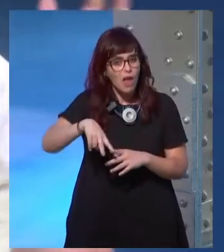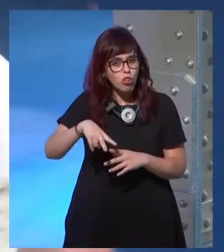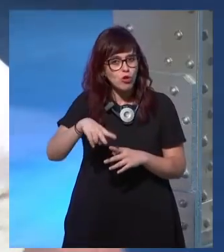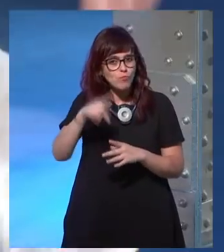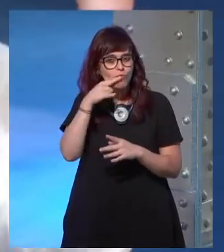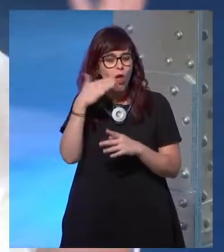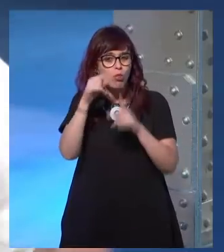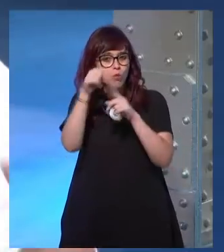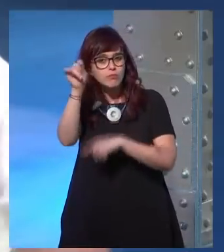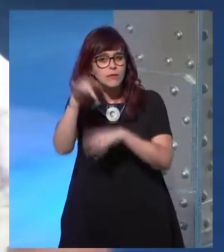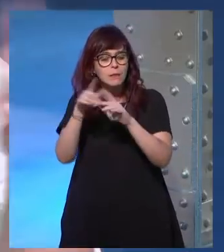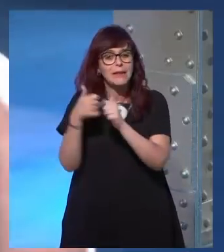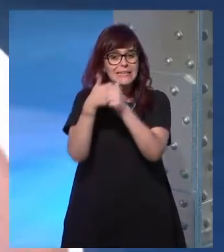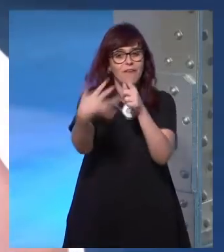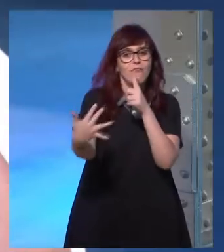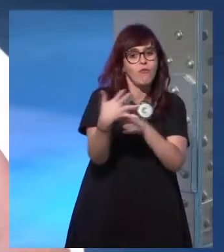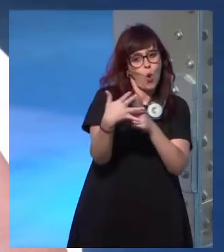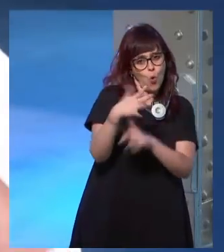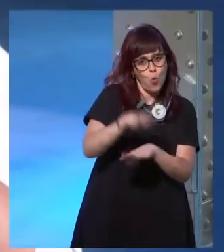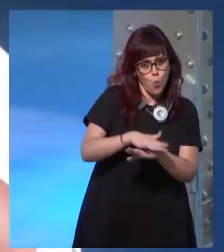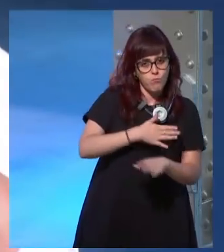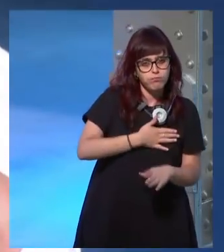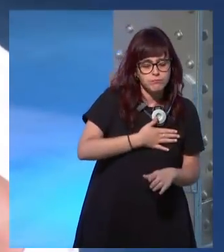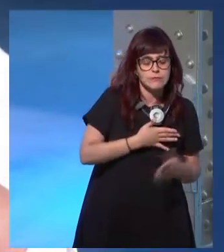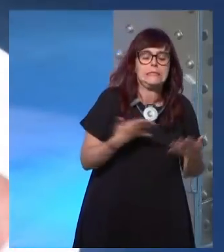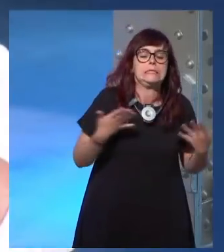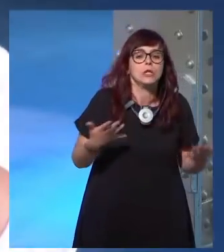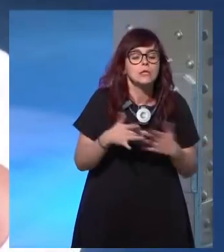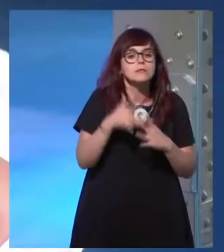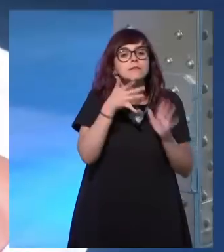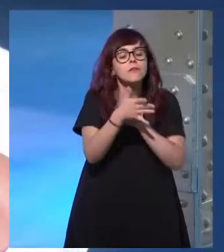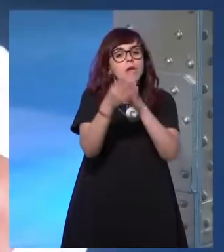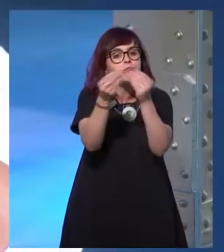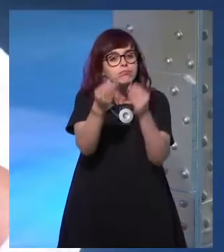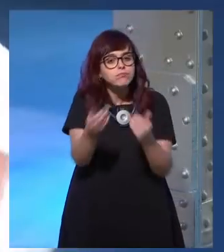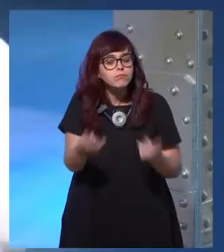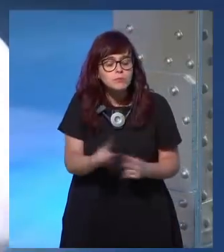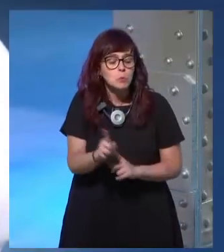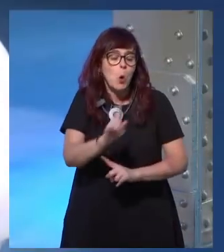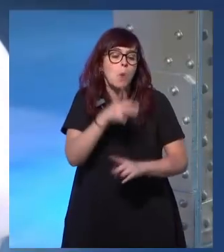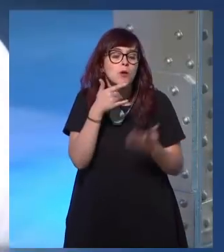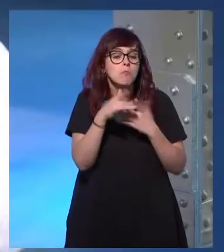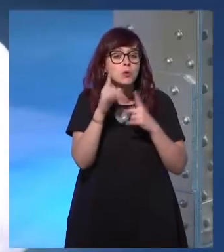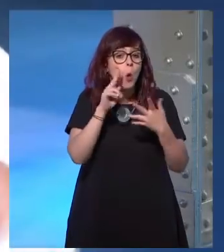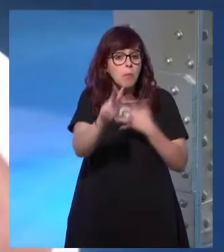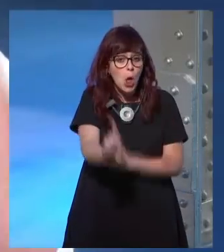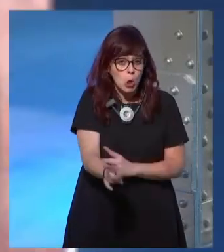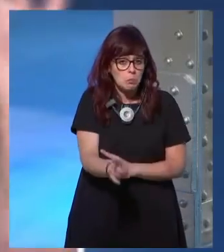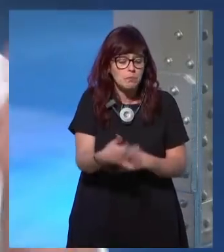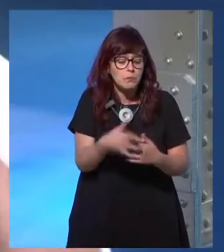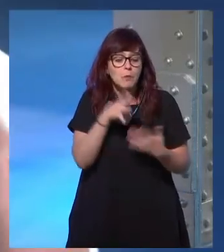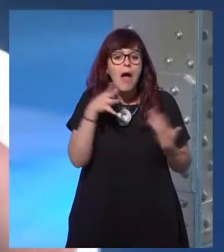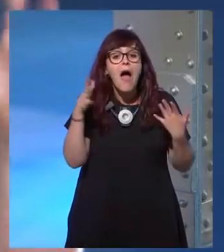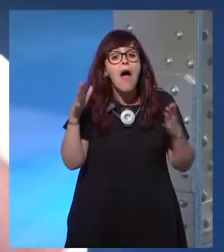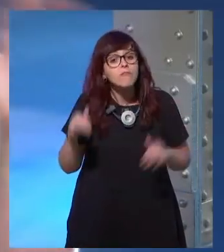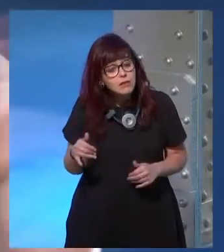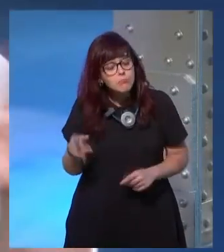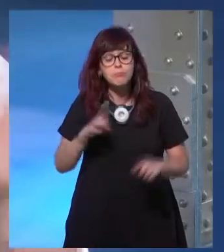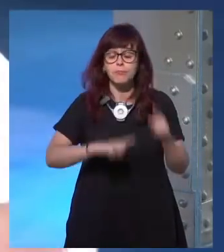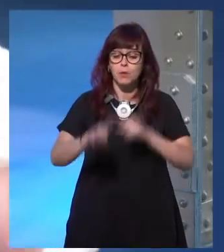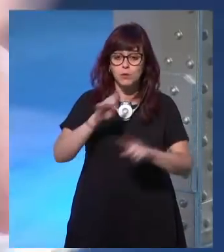platform, right? Because it's Twitter, but I at least don't see it. The only, the problem is sometimes my followers see it and then they start engaging, and I'm